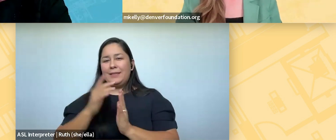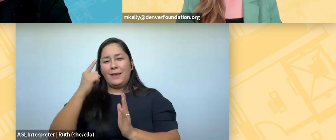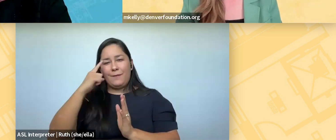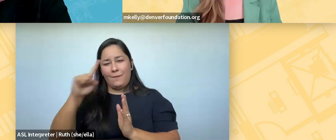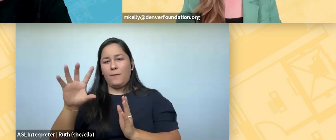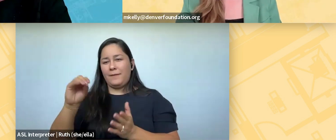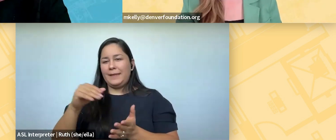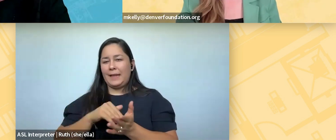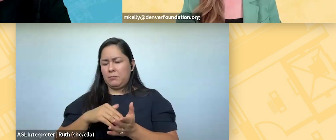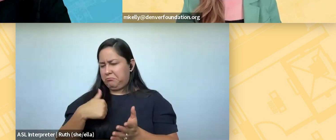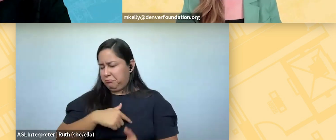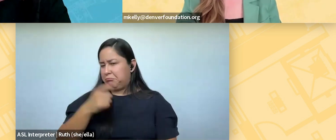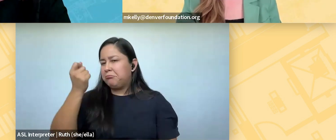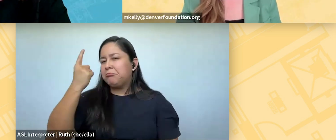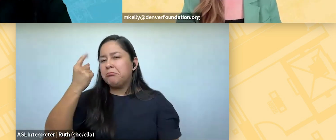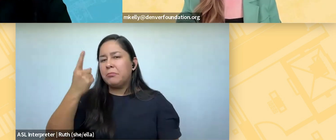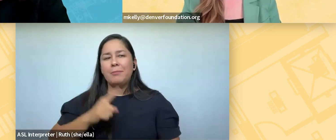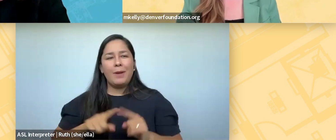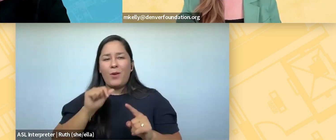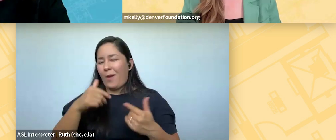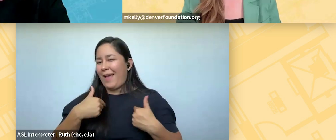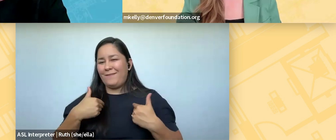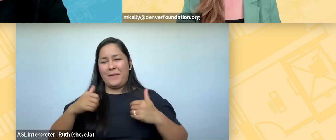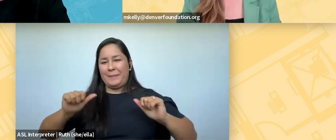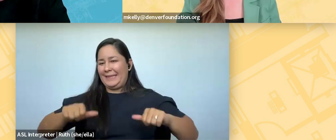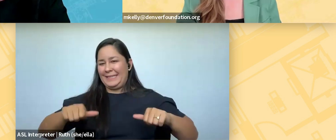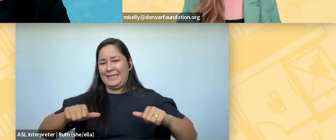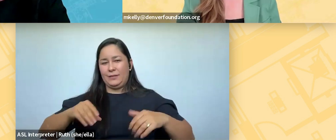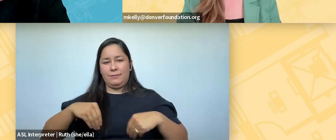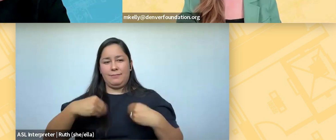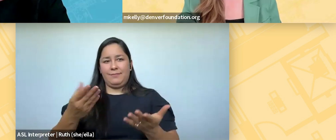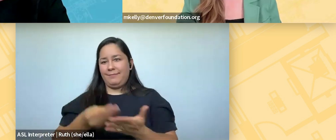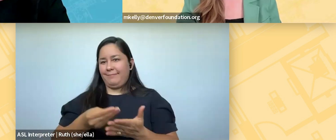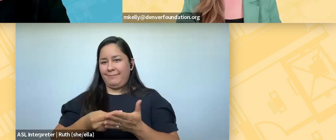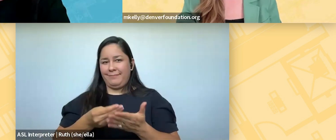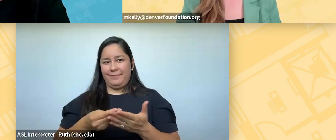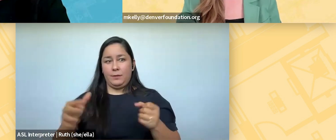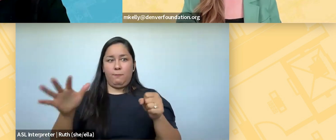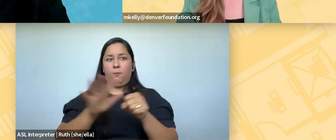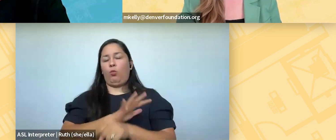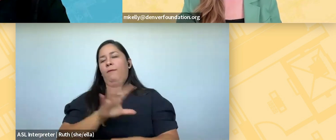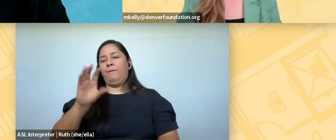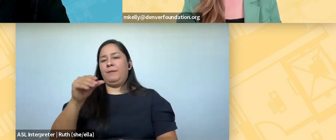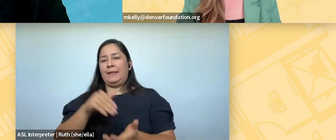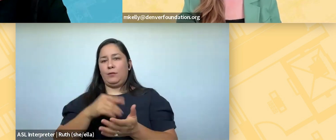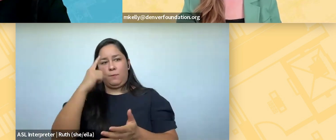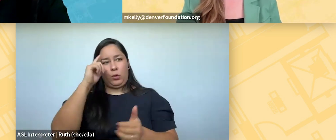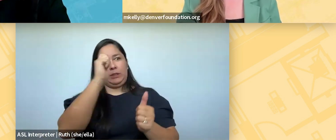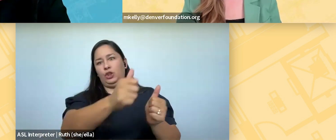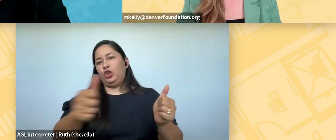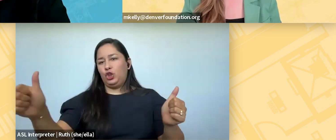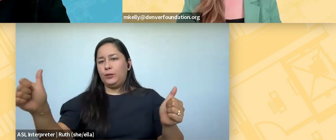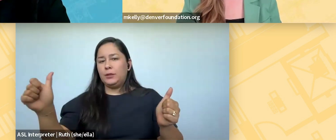sense. But we don't have the ability to fund, just given the numbers that I gave you earlier, at that full amount. So we